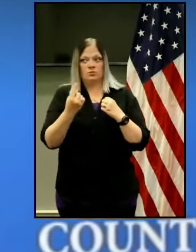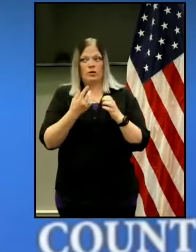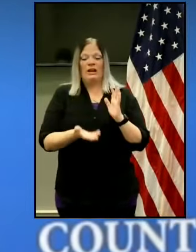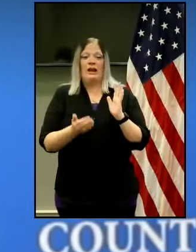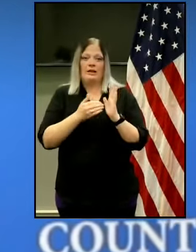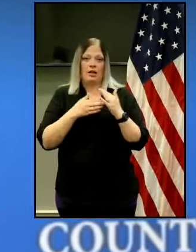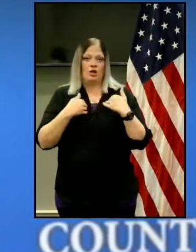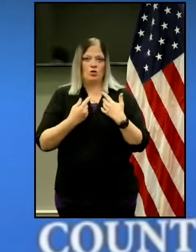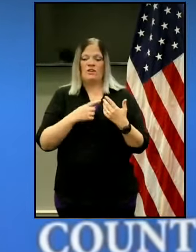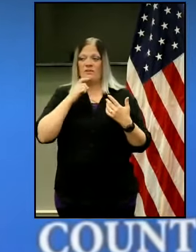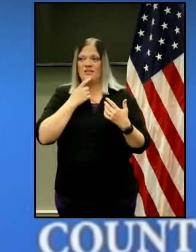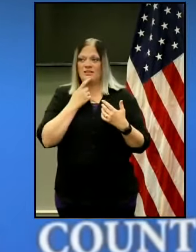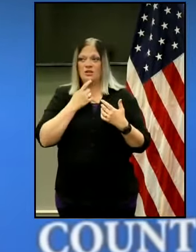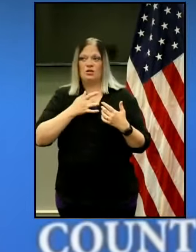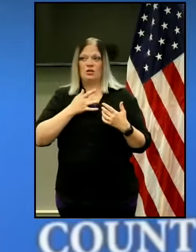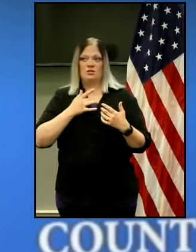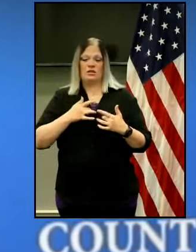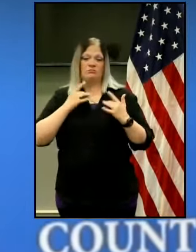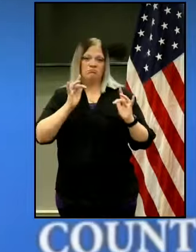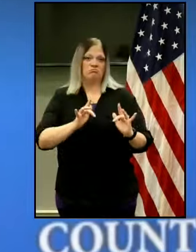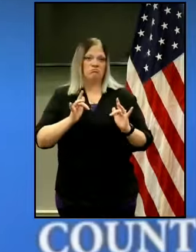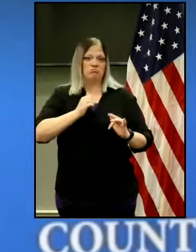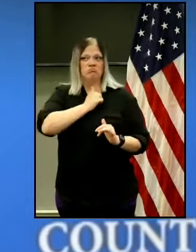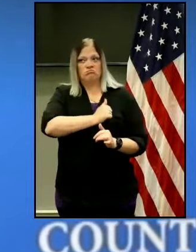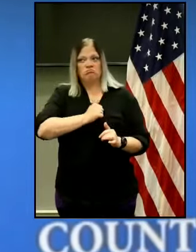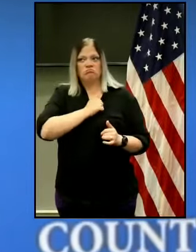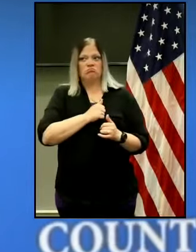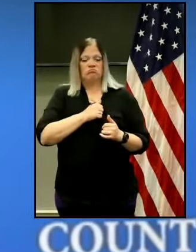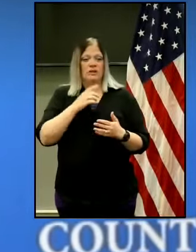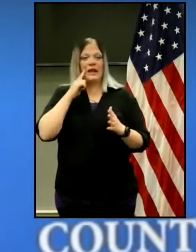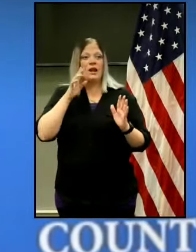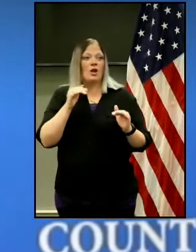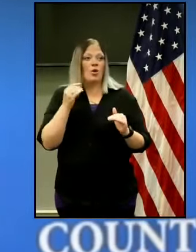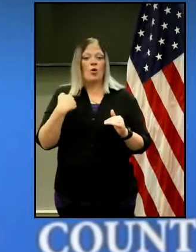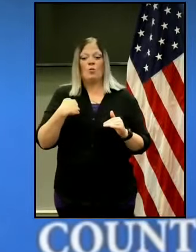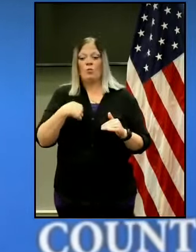again, you have my deepest condolences, and